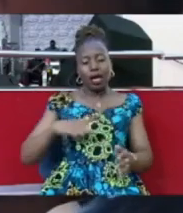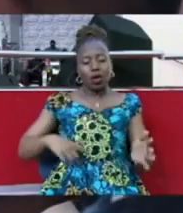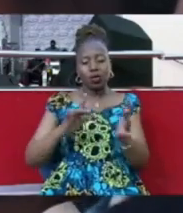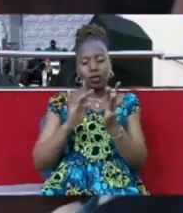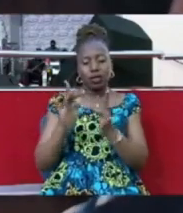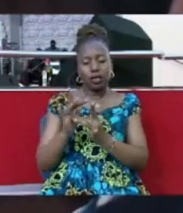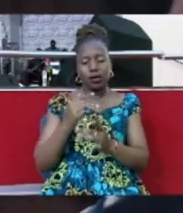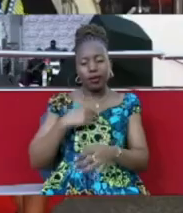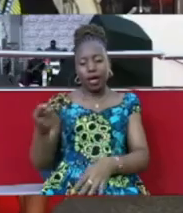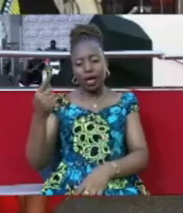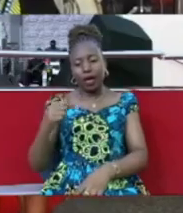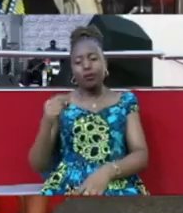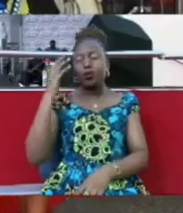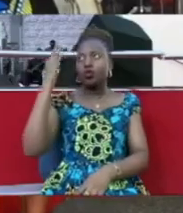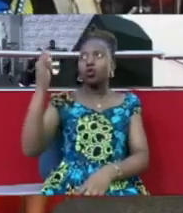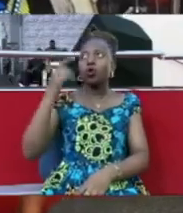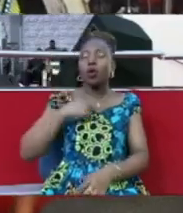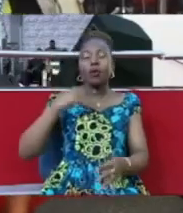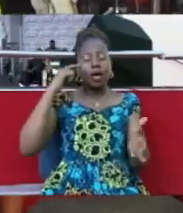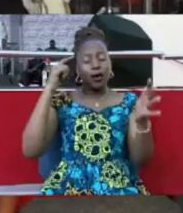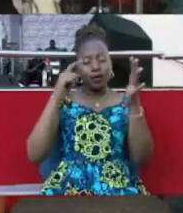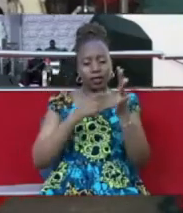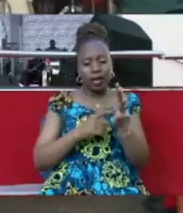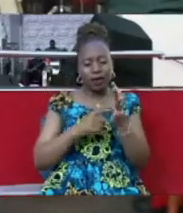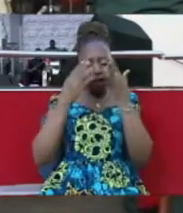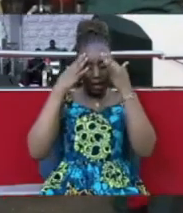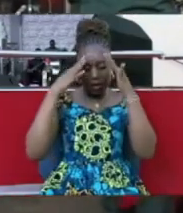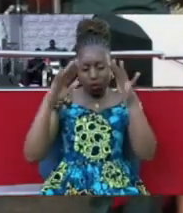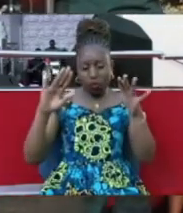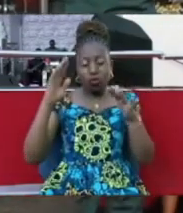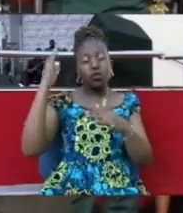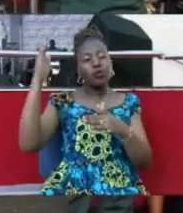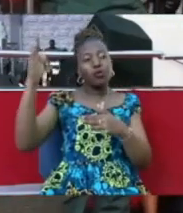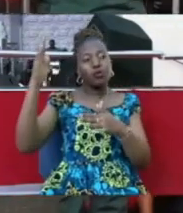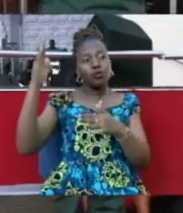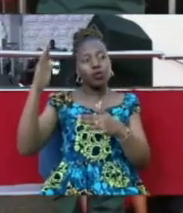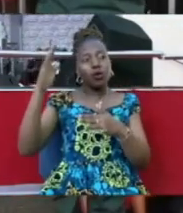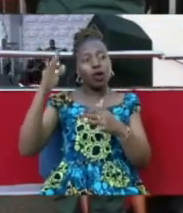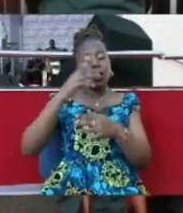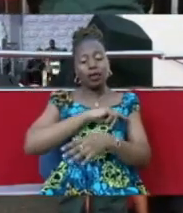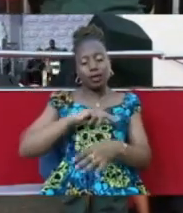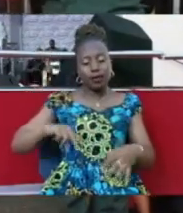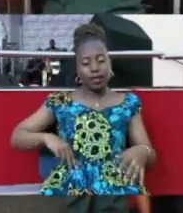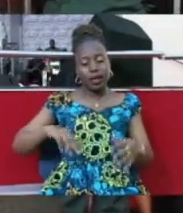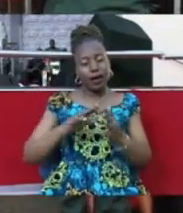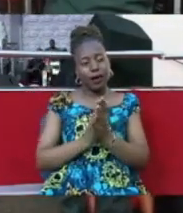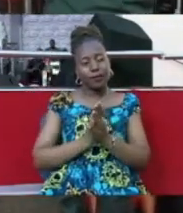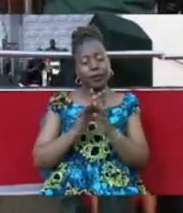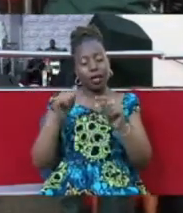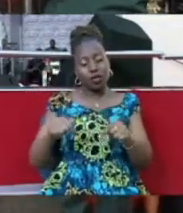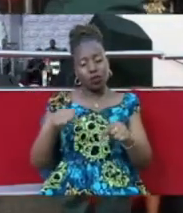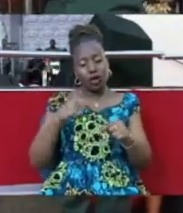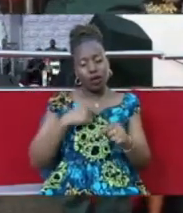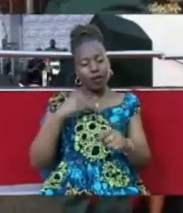you. I've discovered that I do not know you as the Messiah. And today I've heard